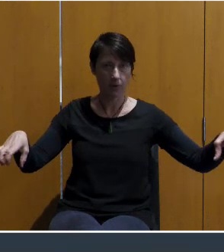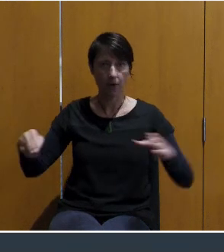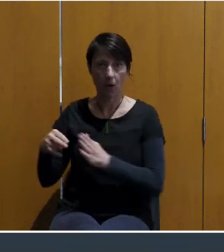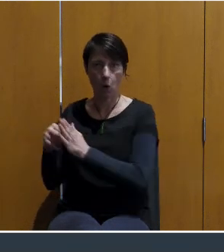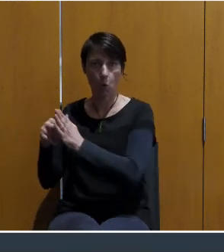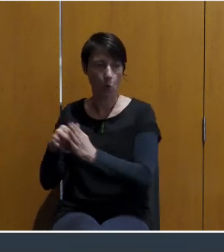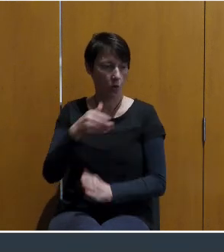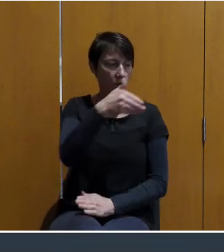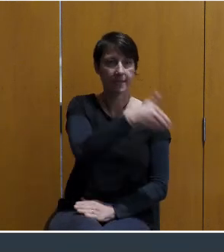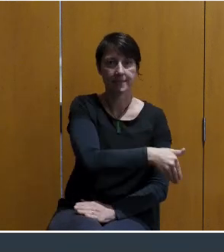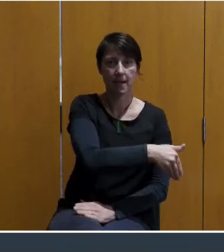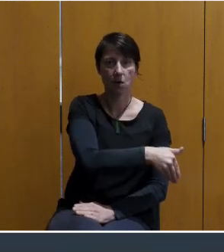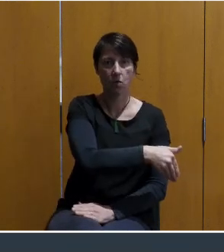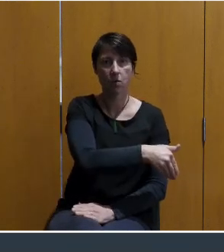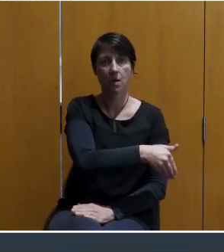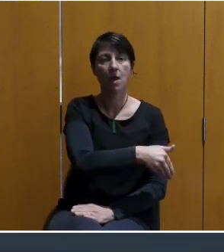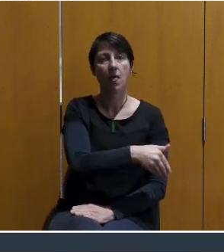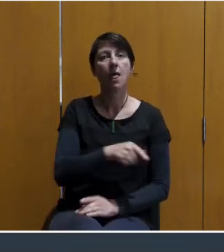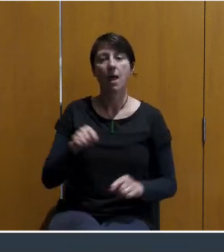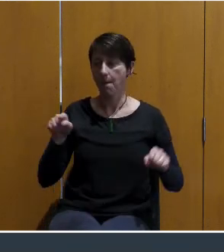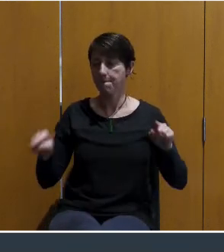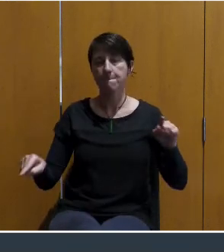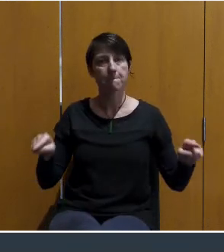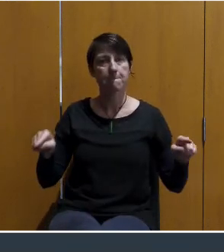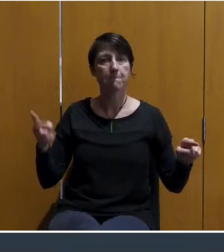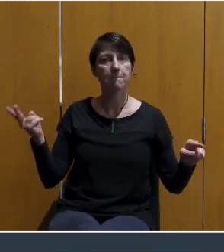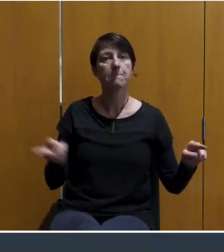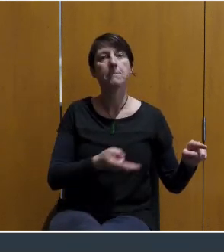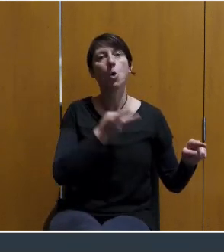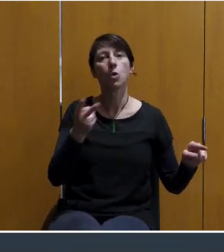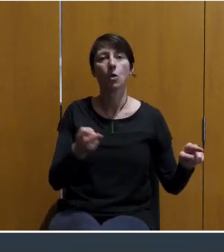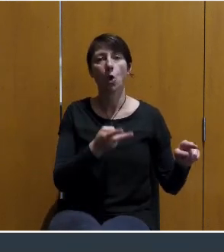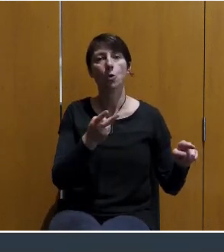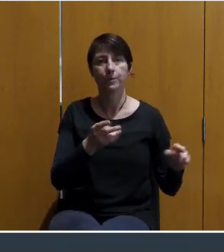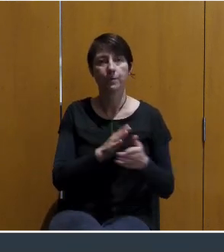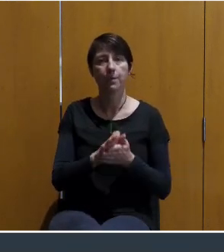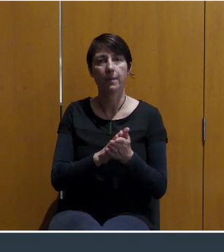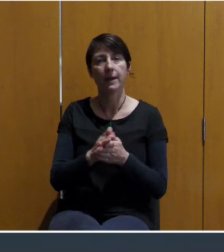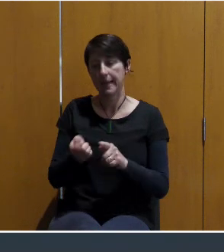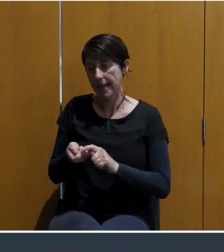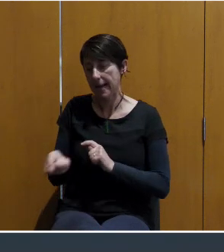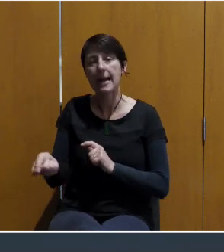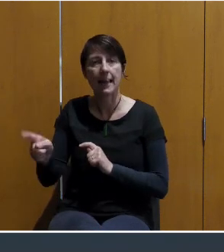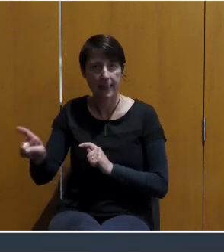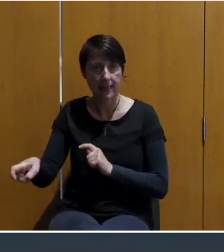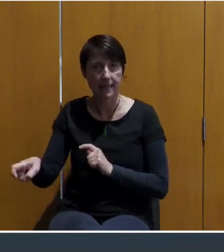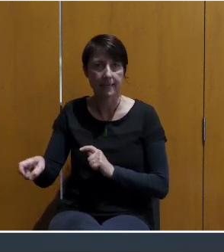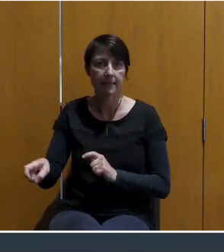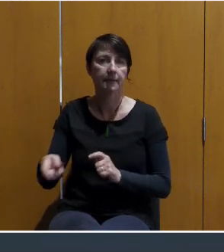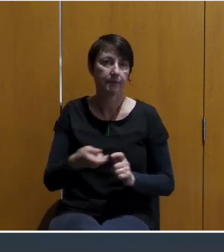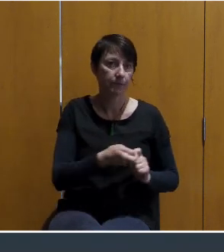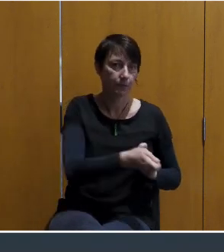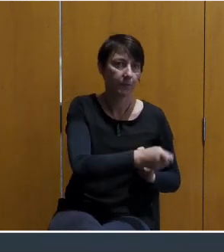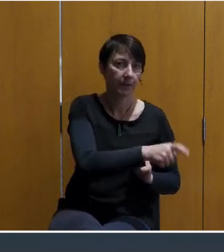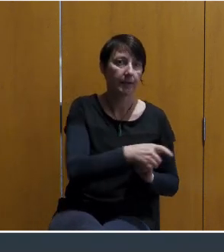leash? On lead. On lead, thank you, sorry. I'll use the proper terms. Try anyway. Through you,